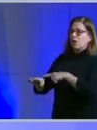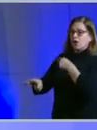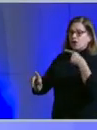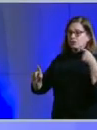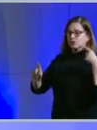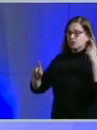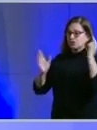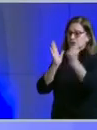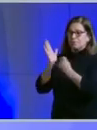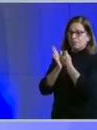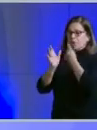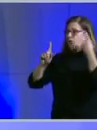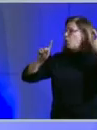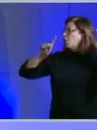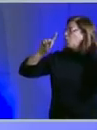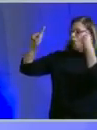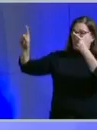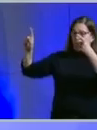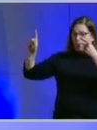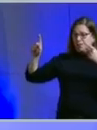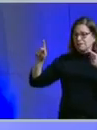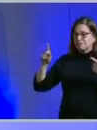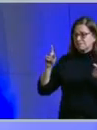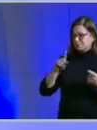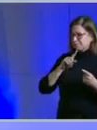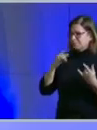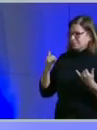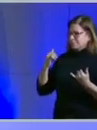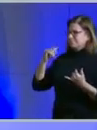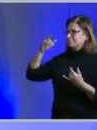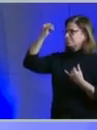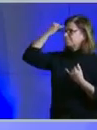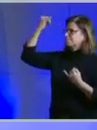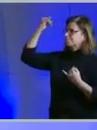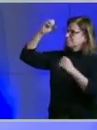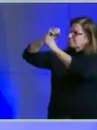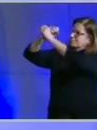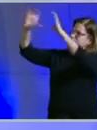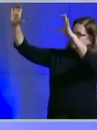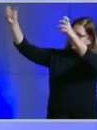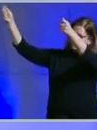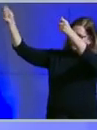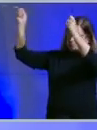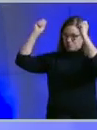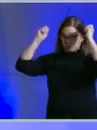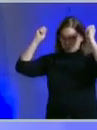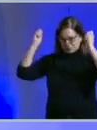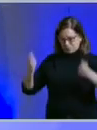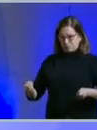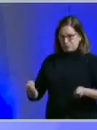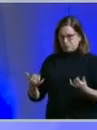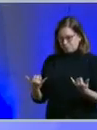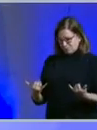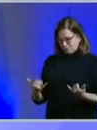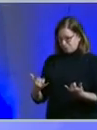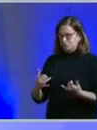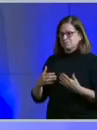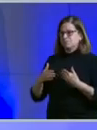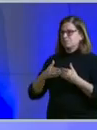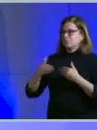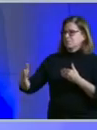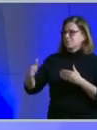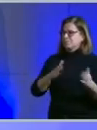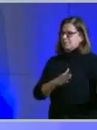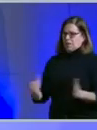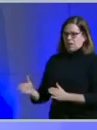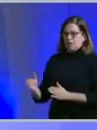to a point in the police department where we're coming out of our retirement bubble. Those of you who have heard about our retirement bubble, it's really kind of put pressure